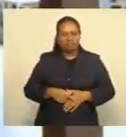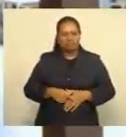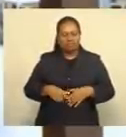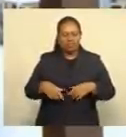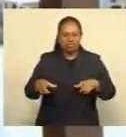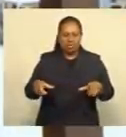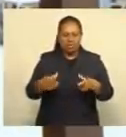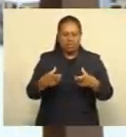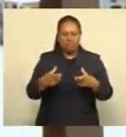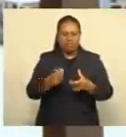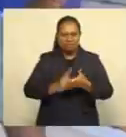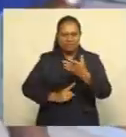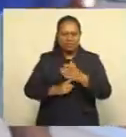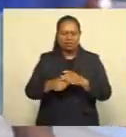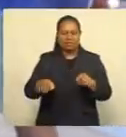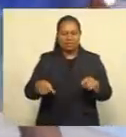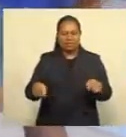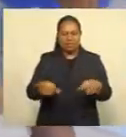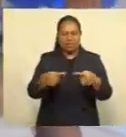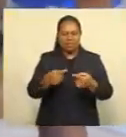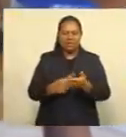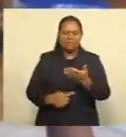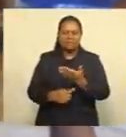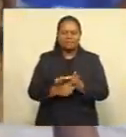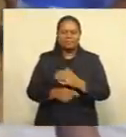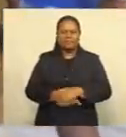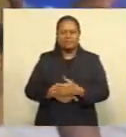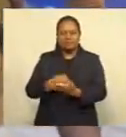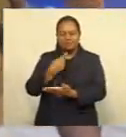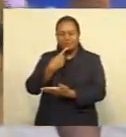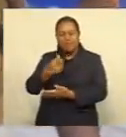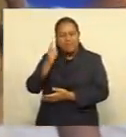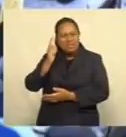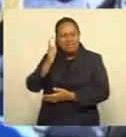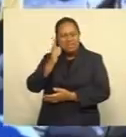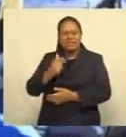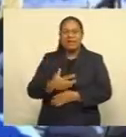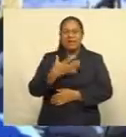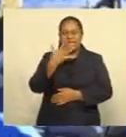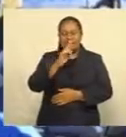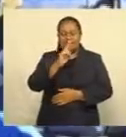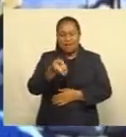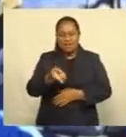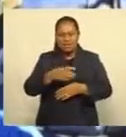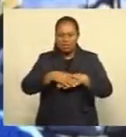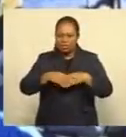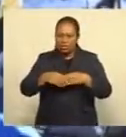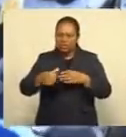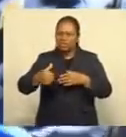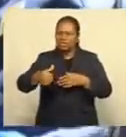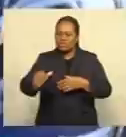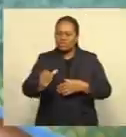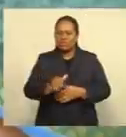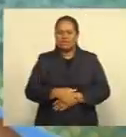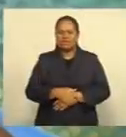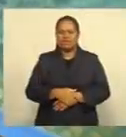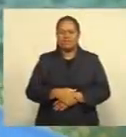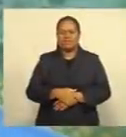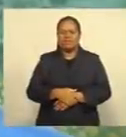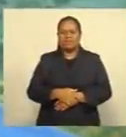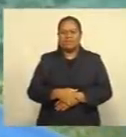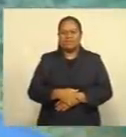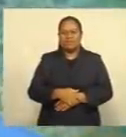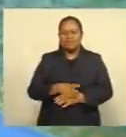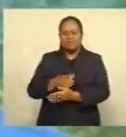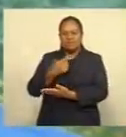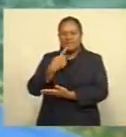will do it for them. Teacher Waisiama Taitonga says around $5,000 was used for logistics.